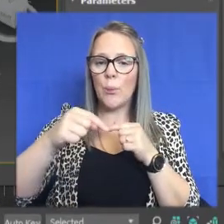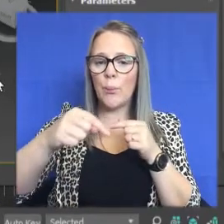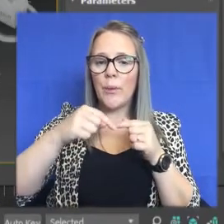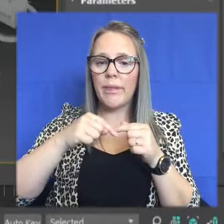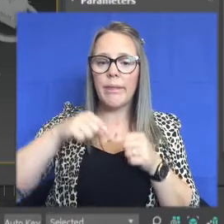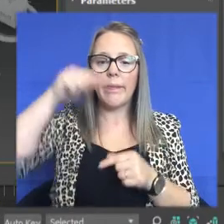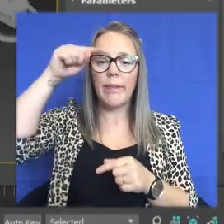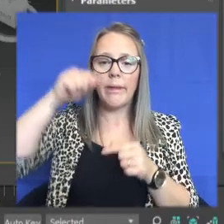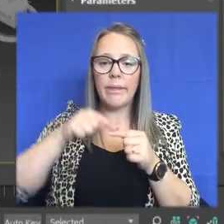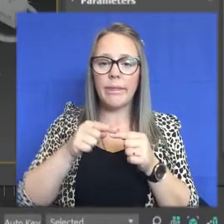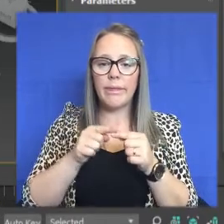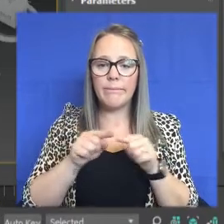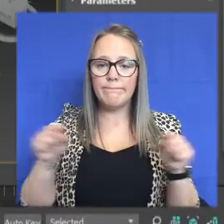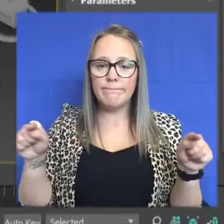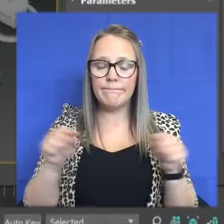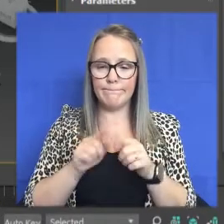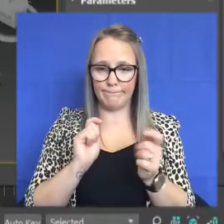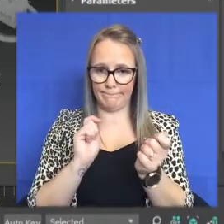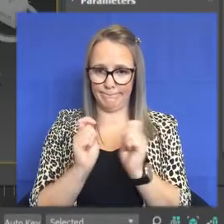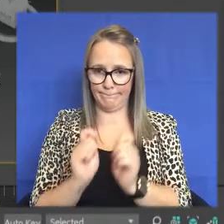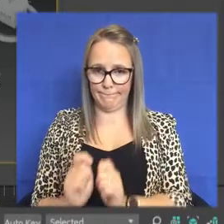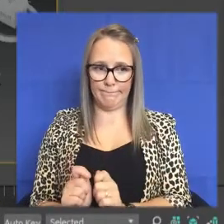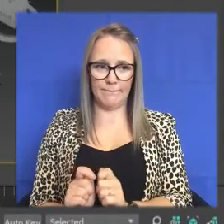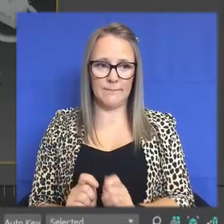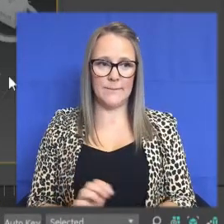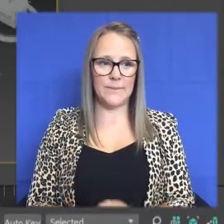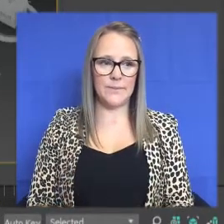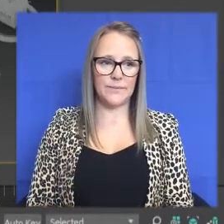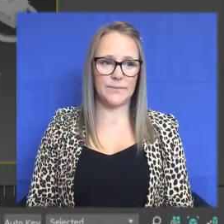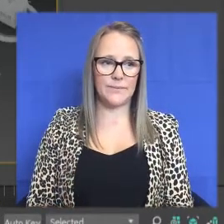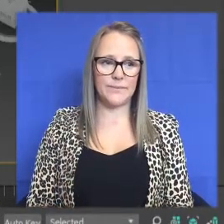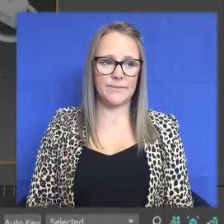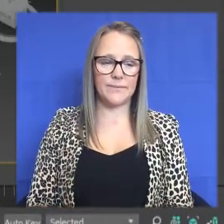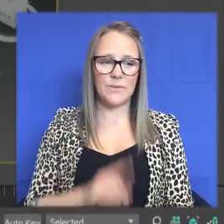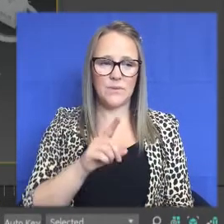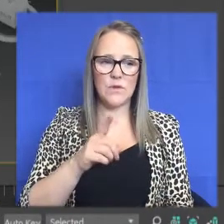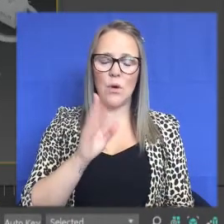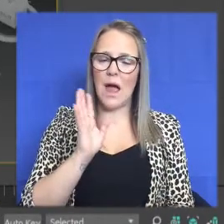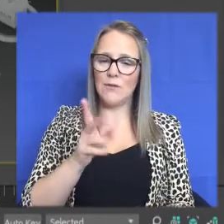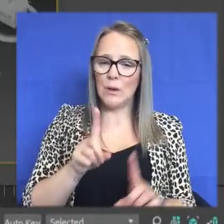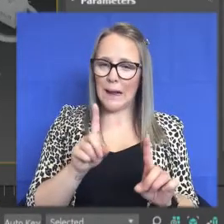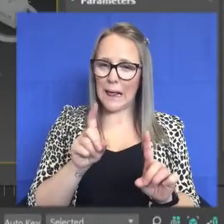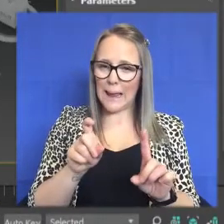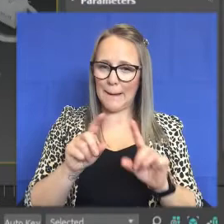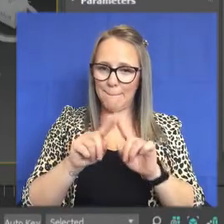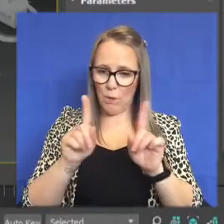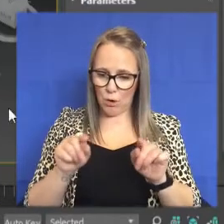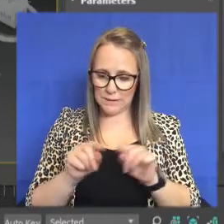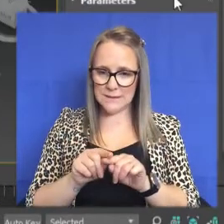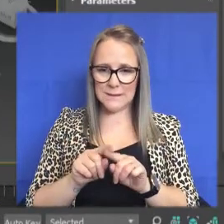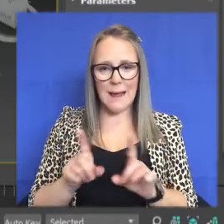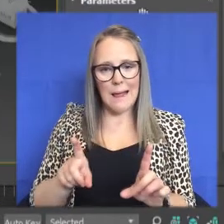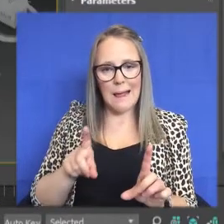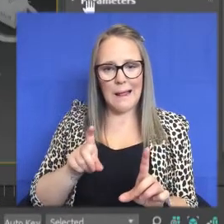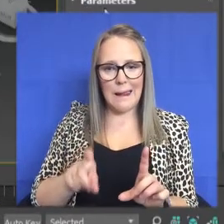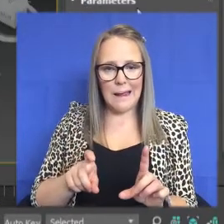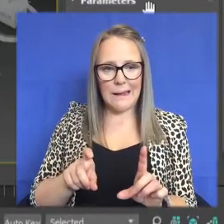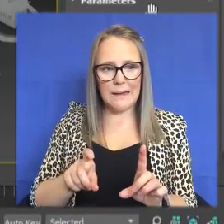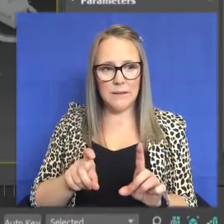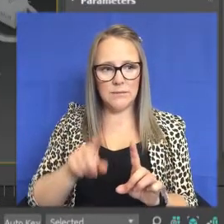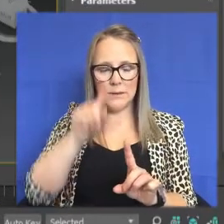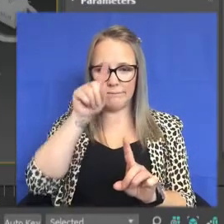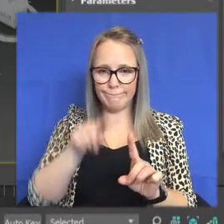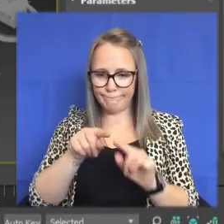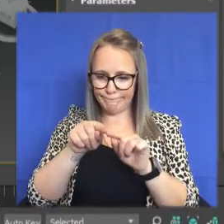where we have the box selected, if it's not selected, it'll disappear. So left click on your object, and